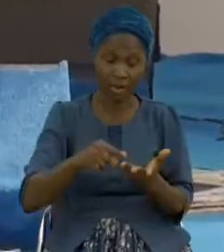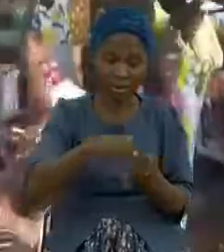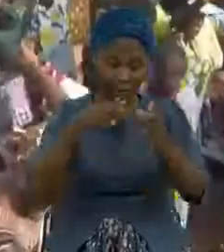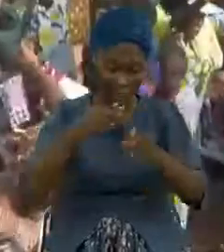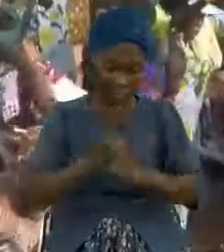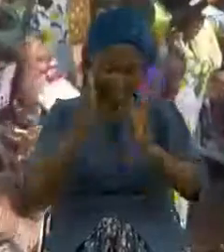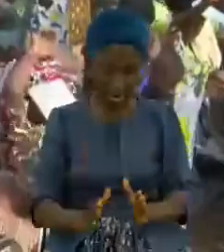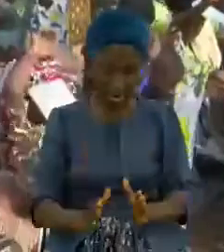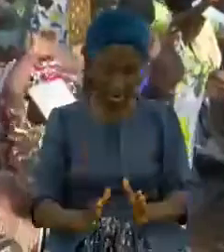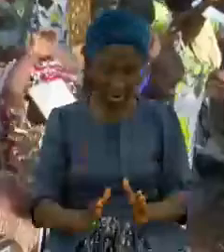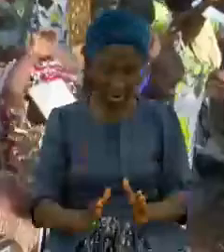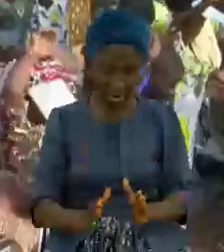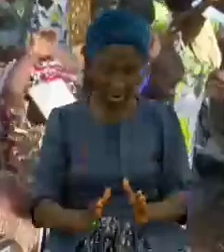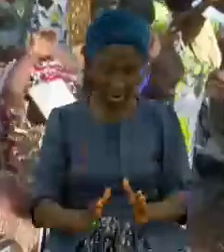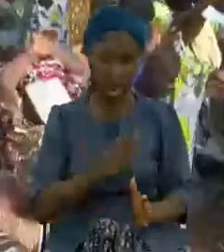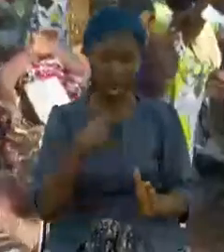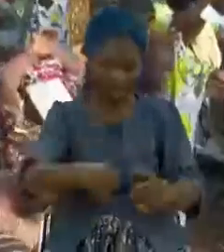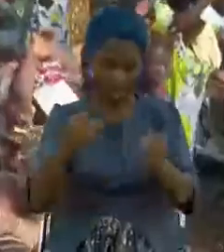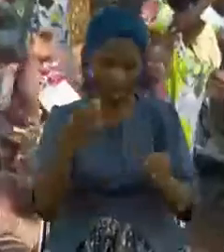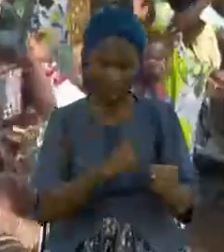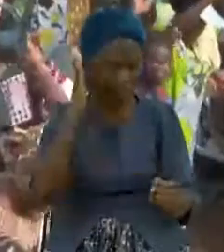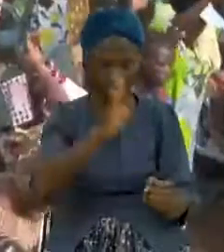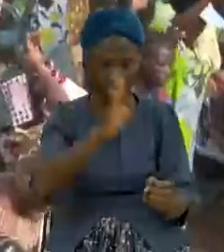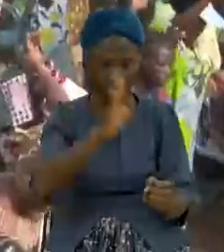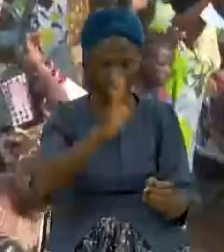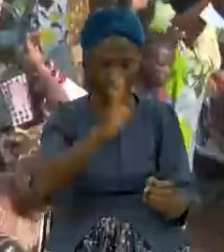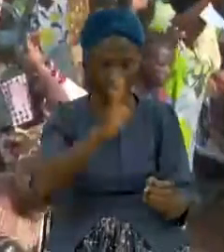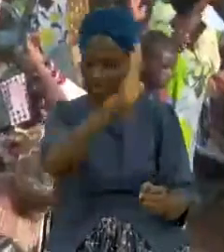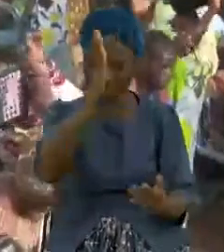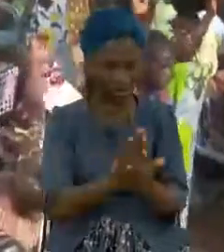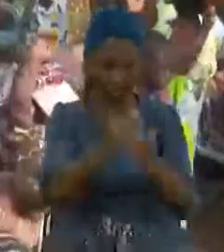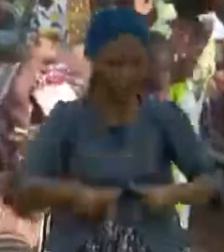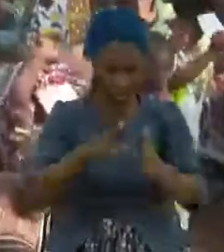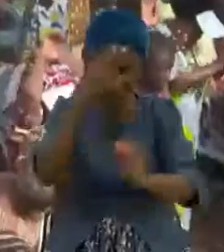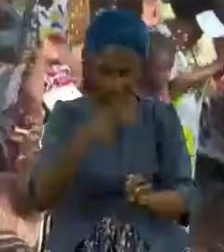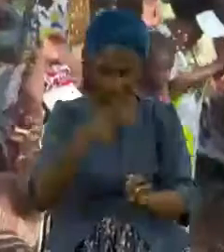life. Confirmation, Lord, in every life.